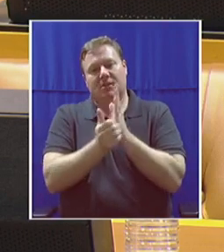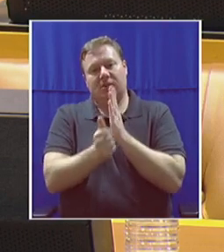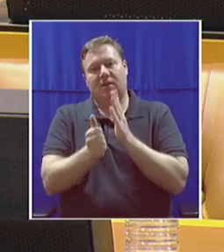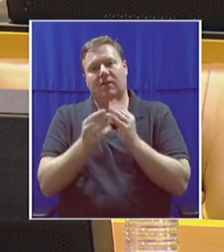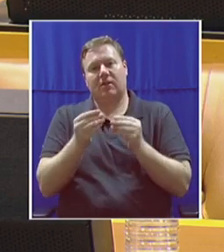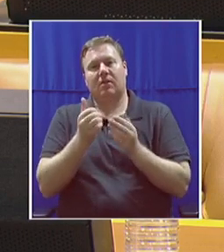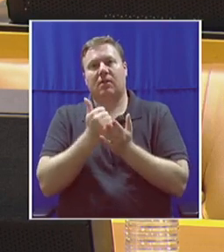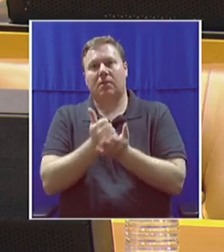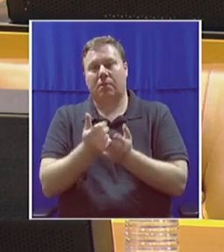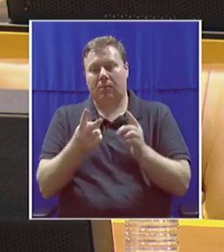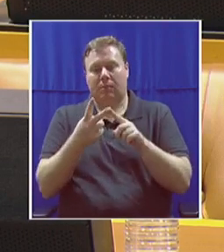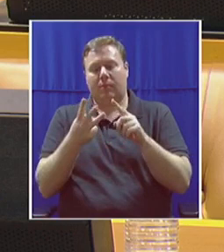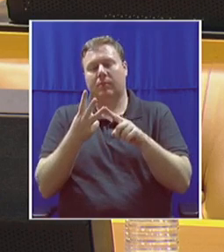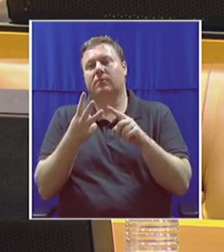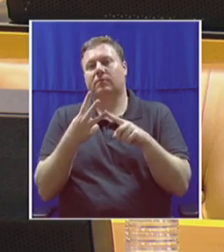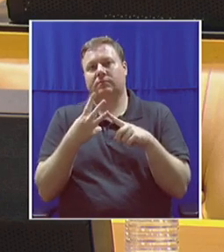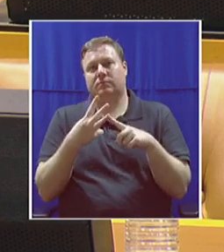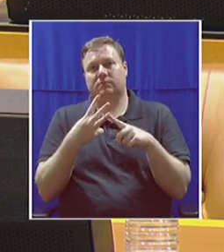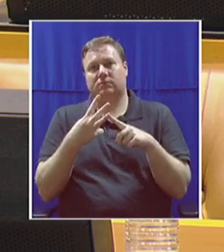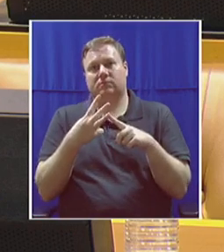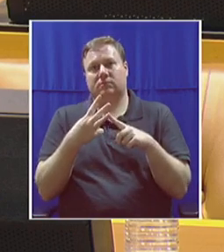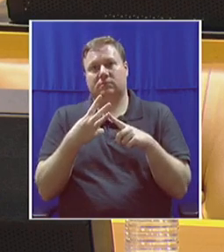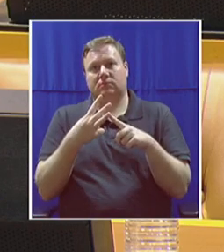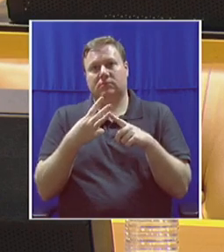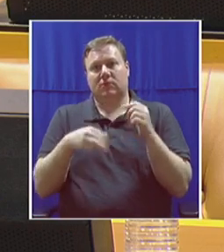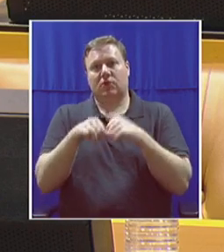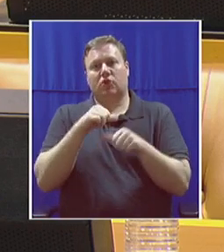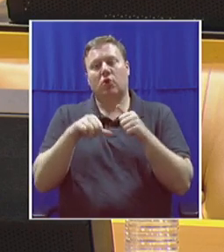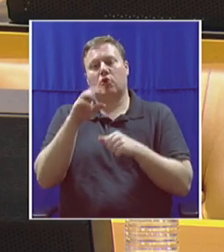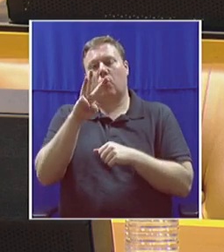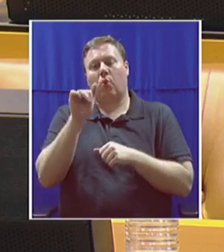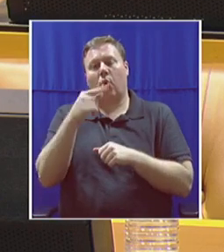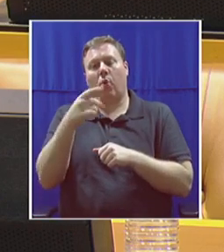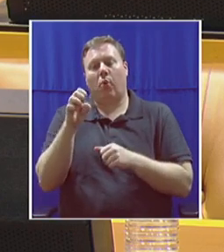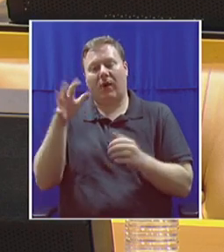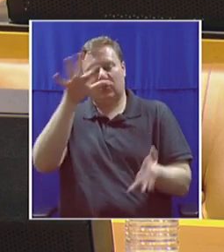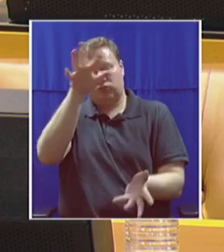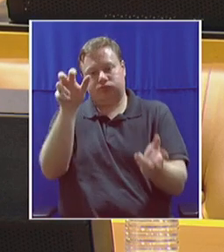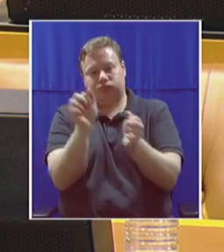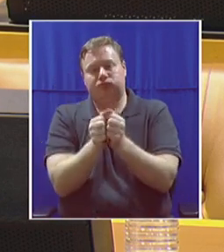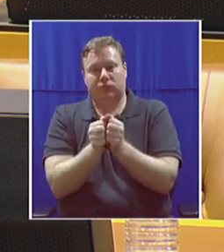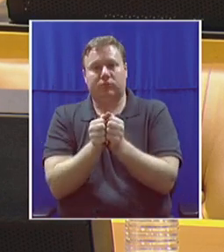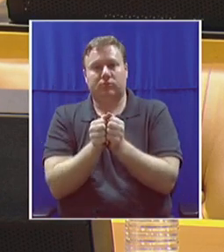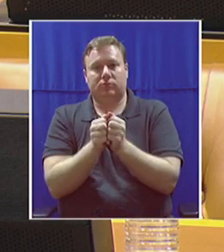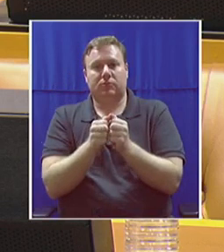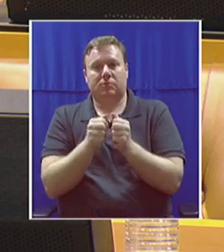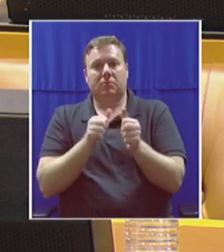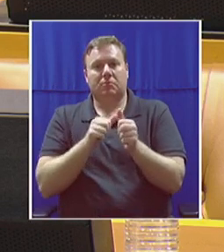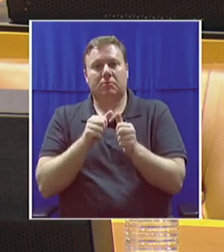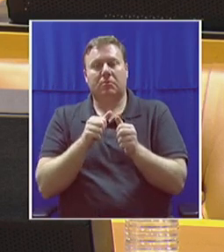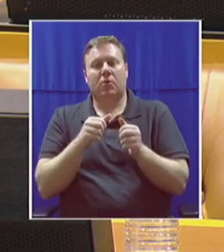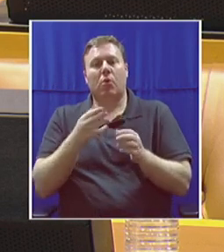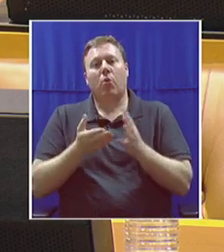health three consolidating the social wage through reliable and quality basic